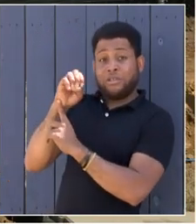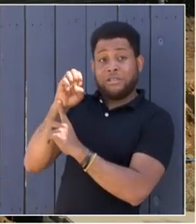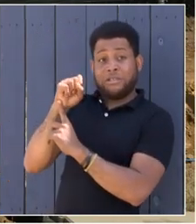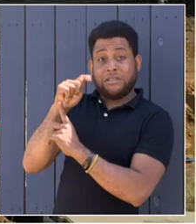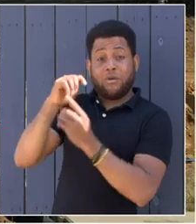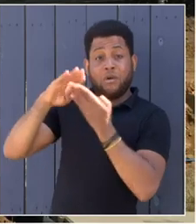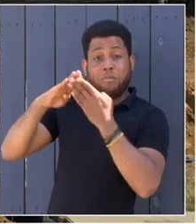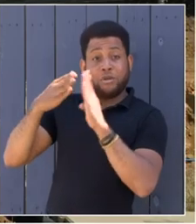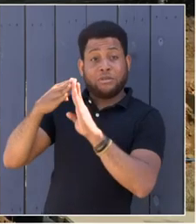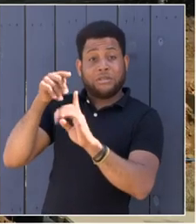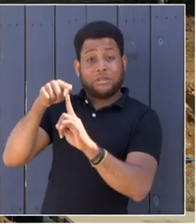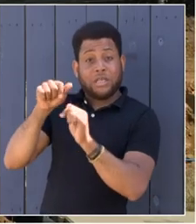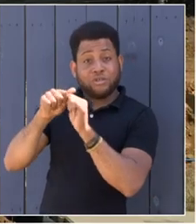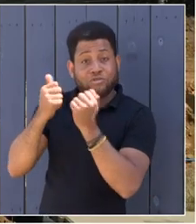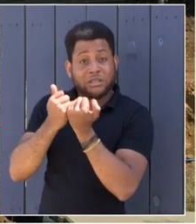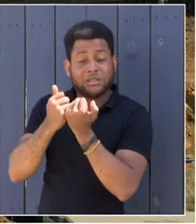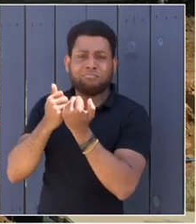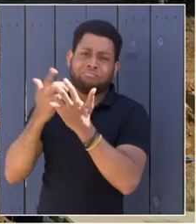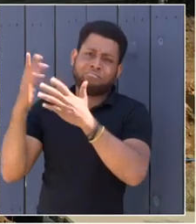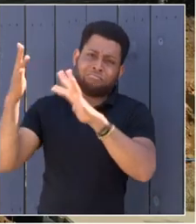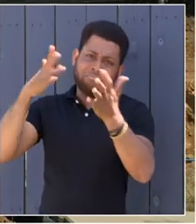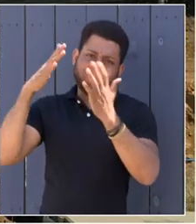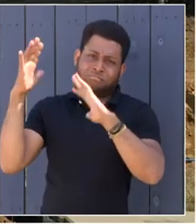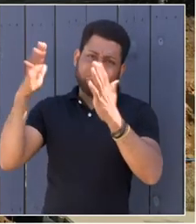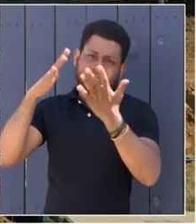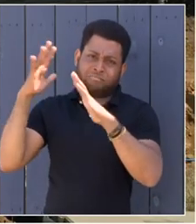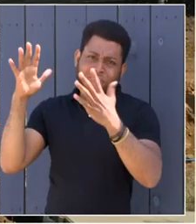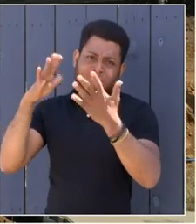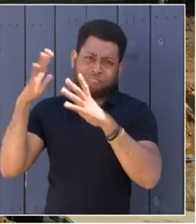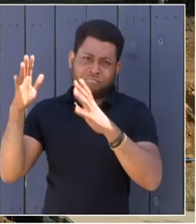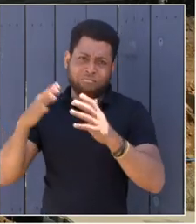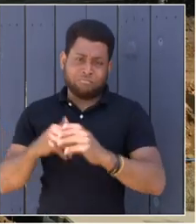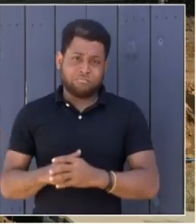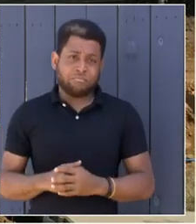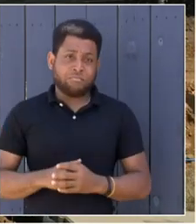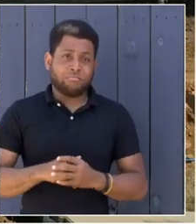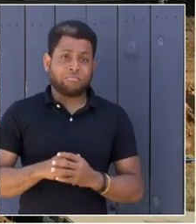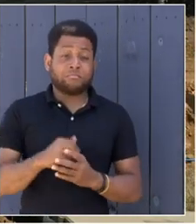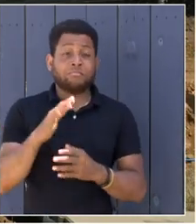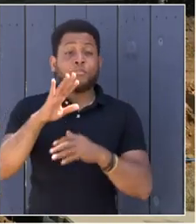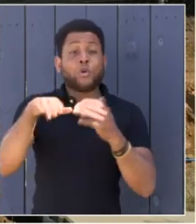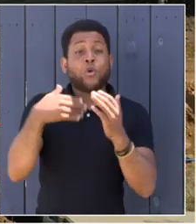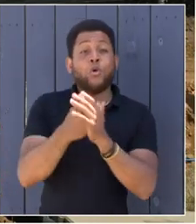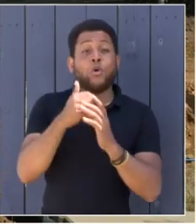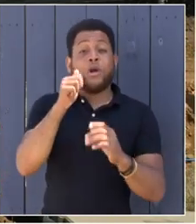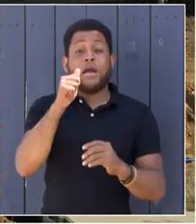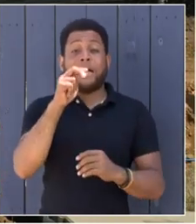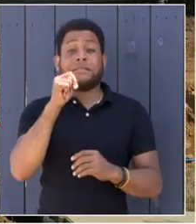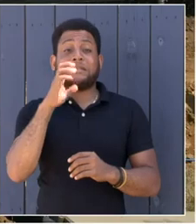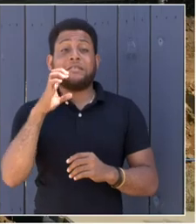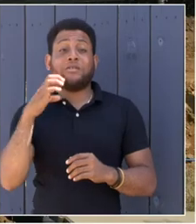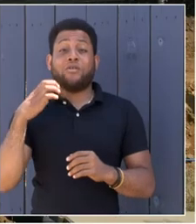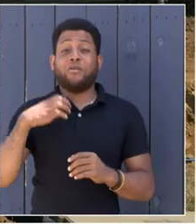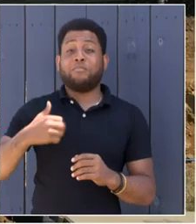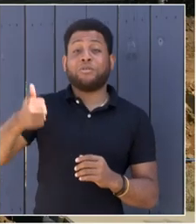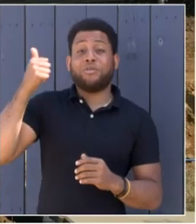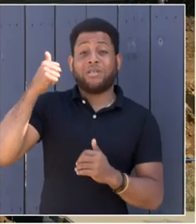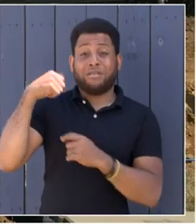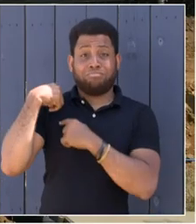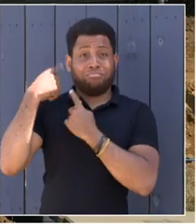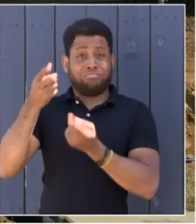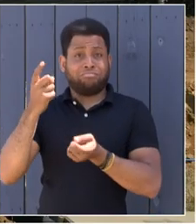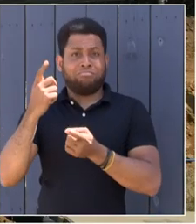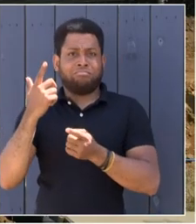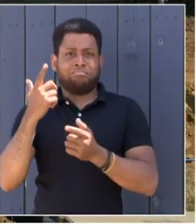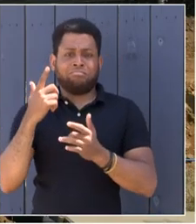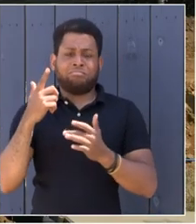hear for Hillcrest Community Association. All of the ANC commissioners who've been involved, and I know there also